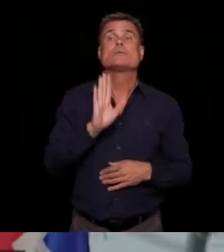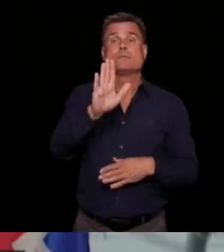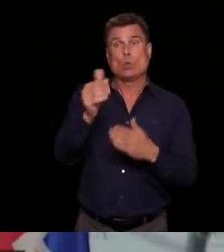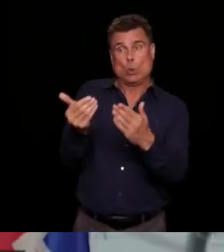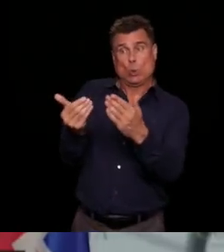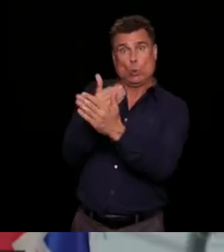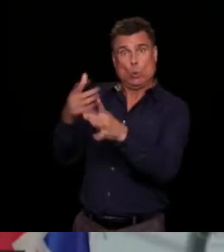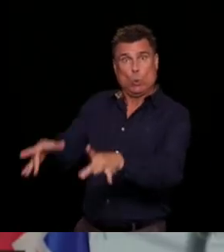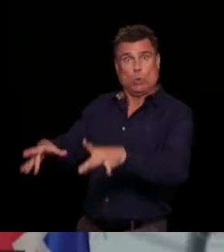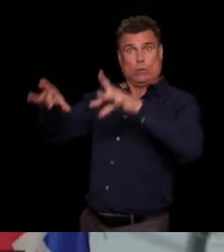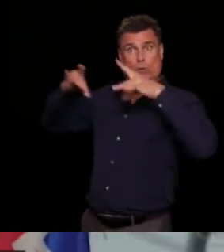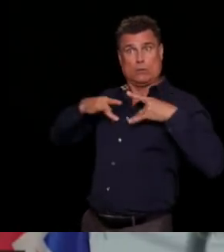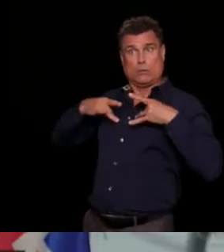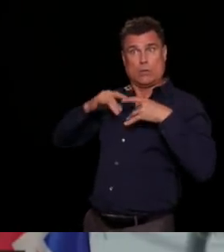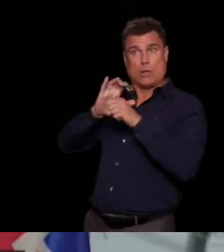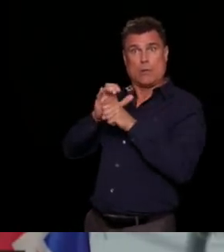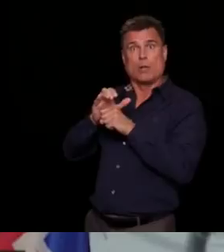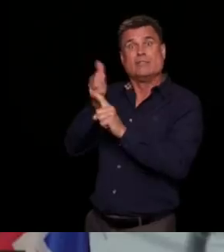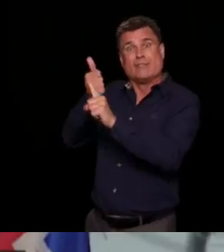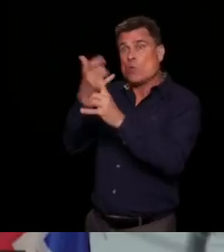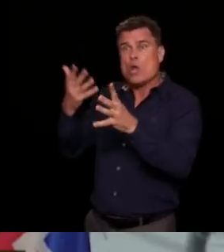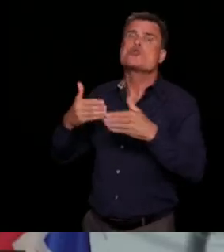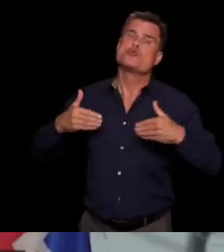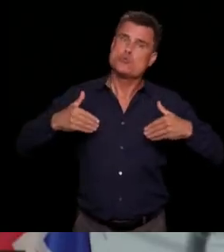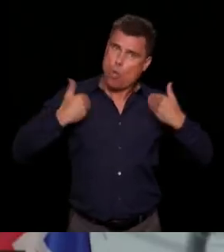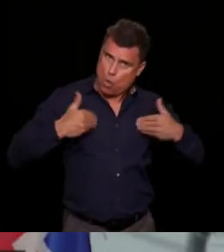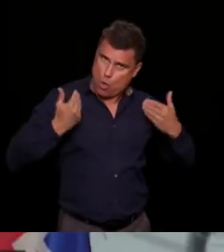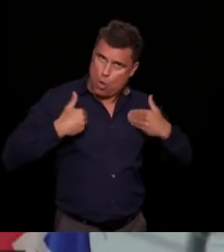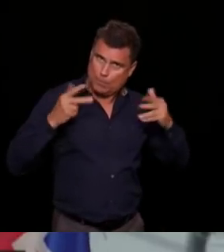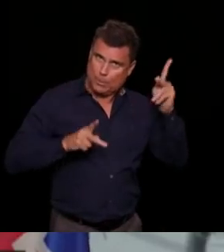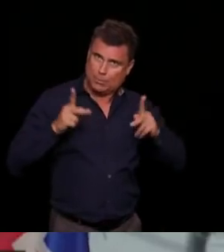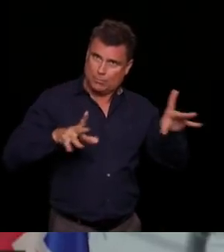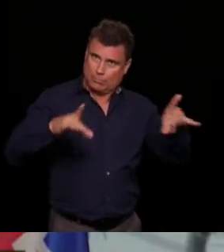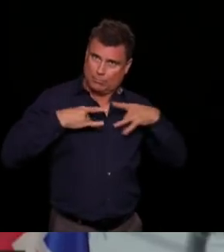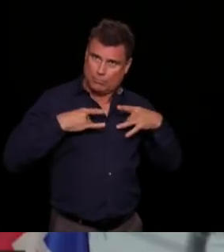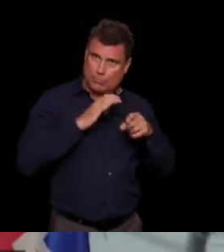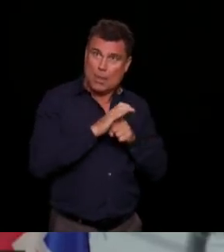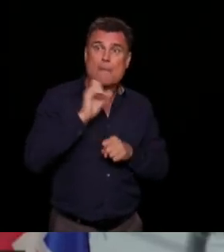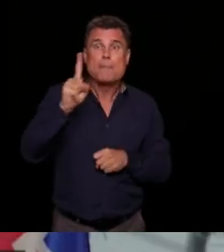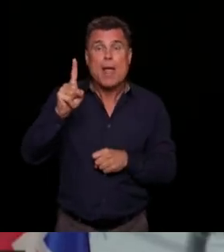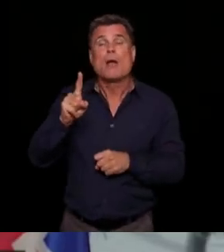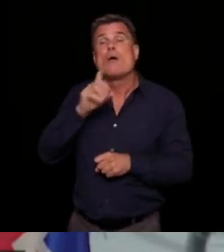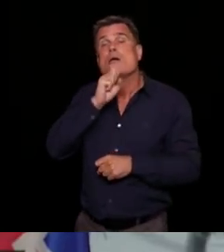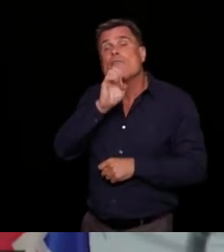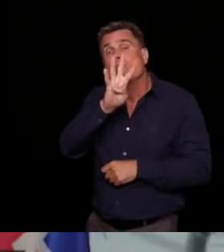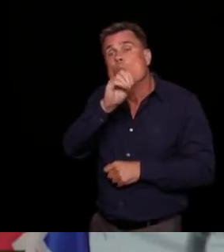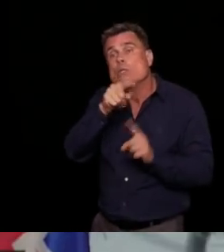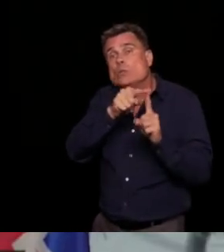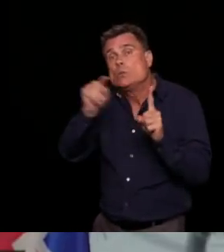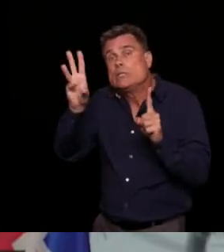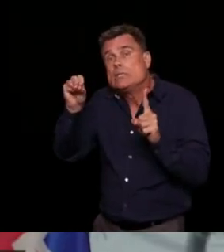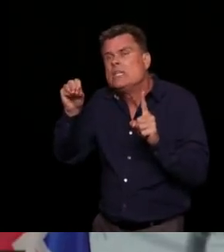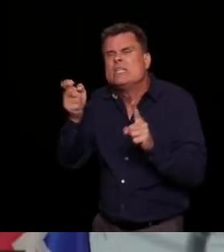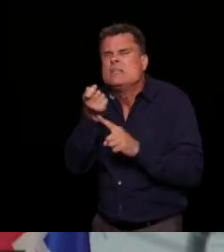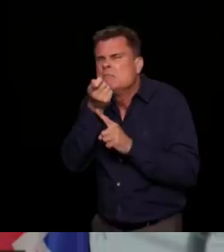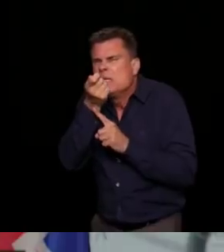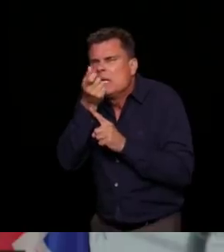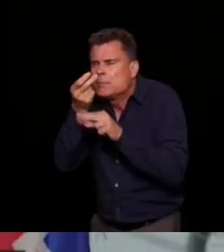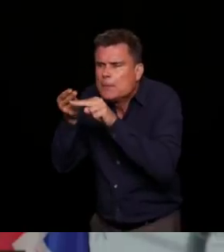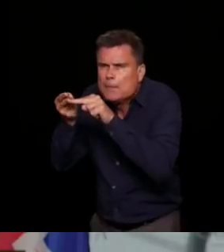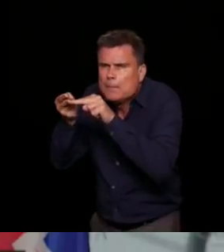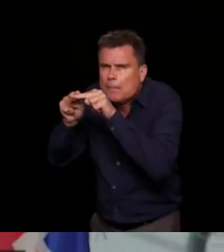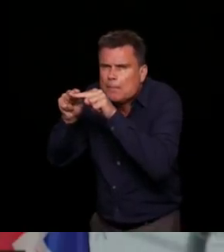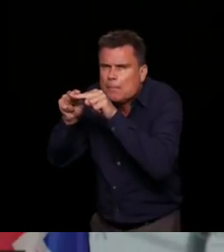What my remarks were about the fact that we're seeing a small increase in a slightly older population, and that's an important thing for us to